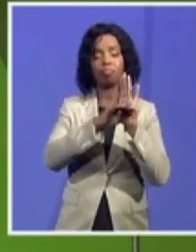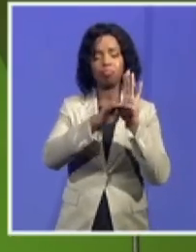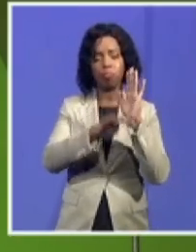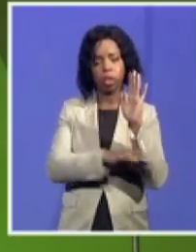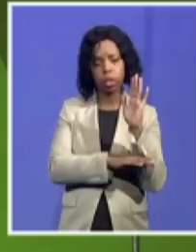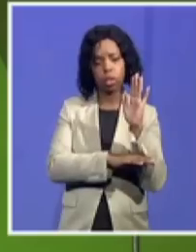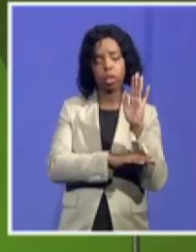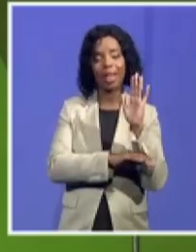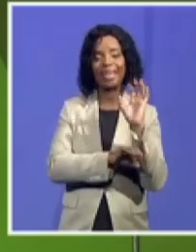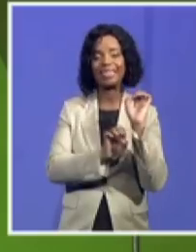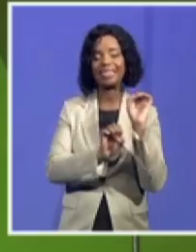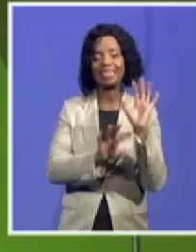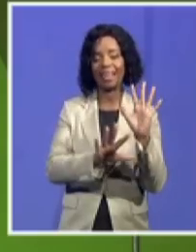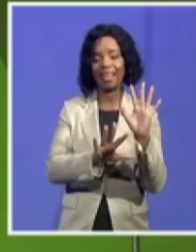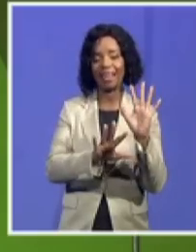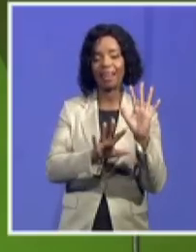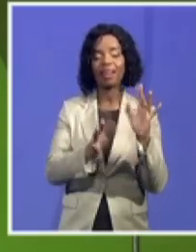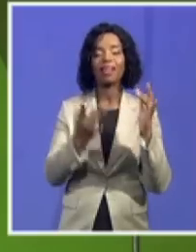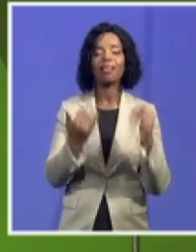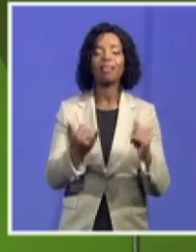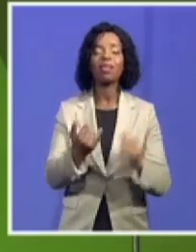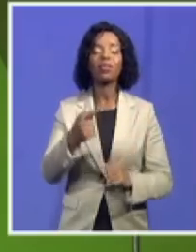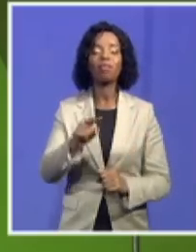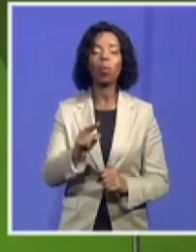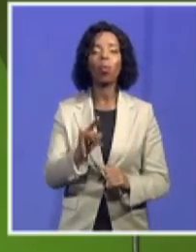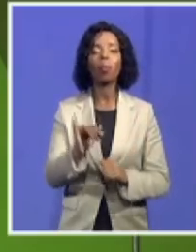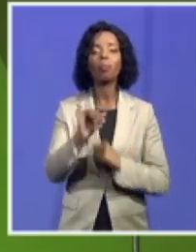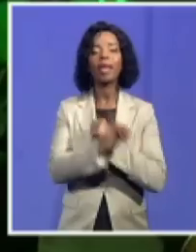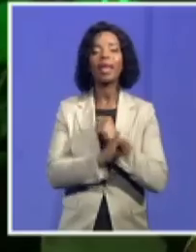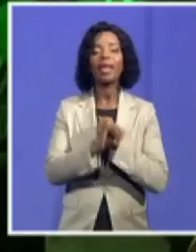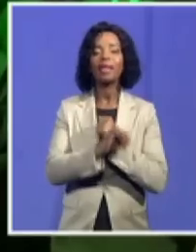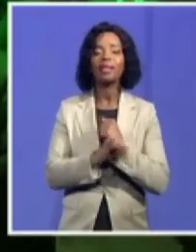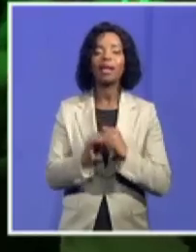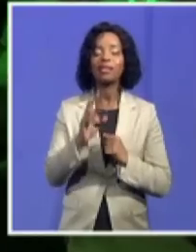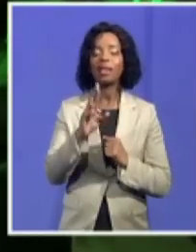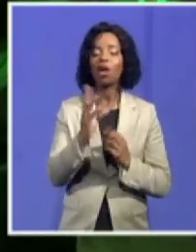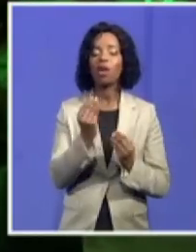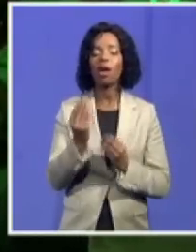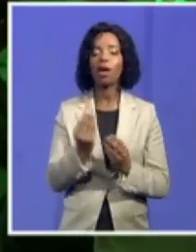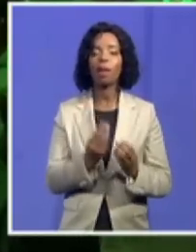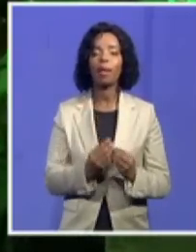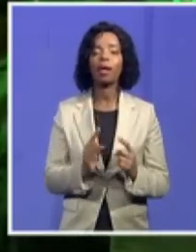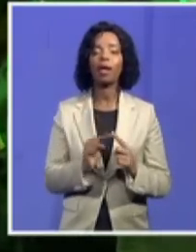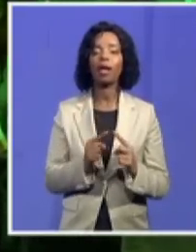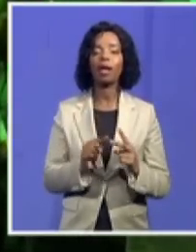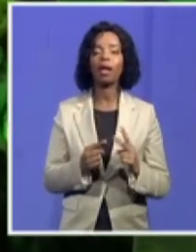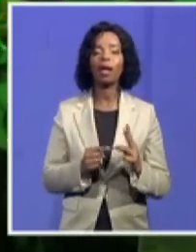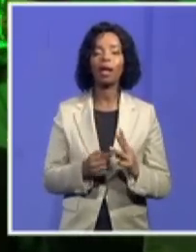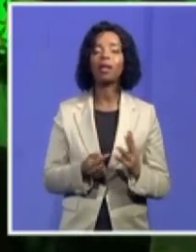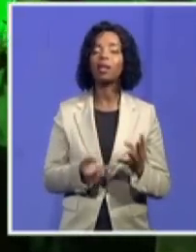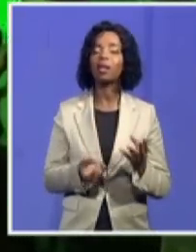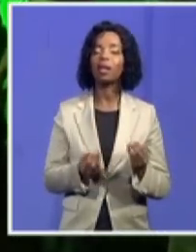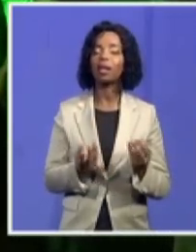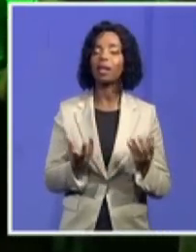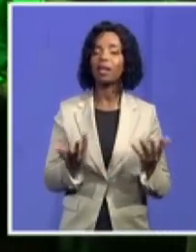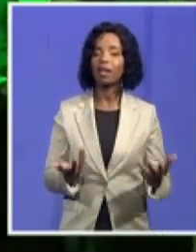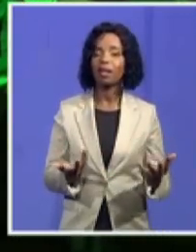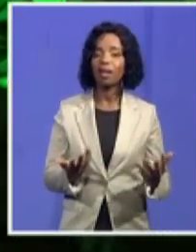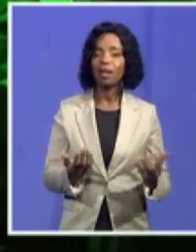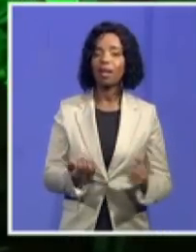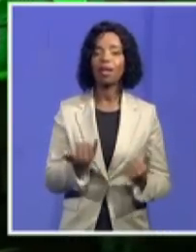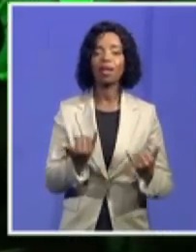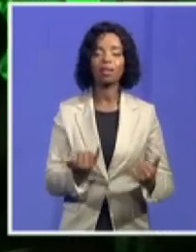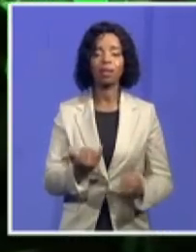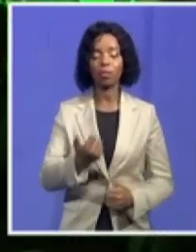Institute's Investment Attractiveness Index ratings. We are currently standing at 75th